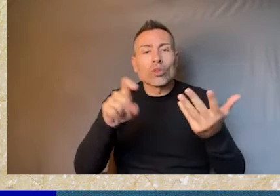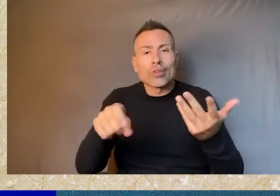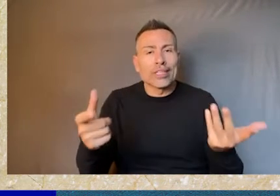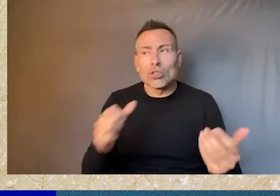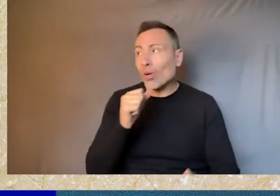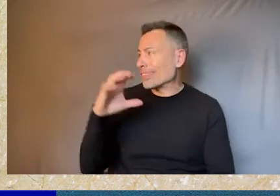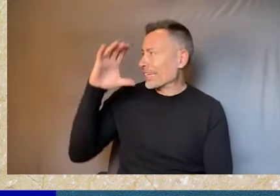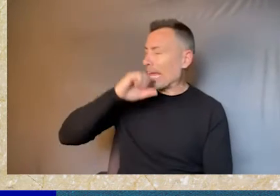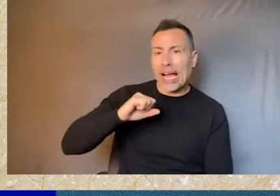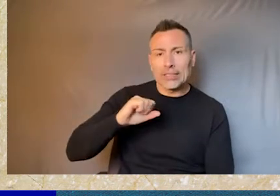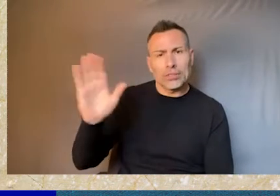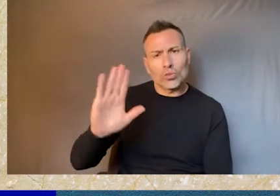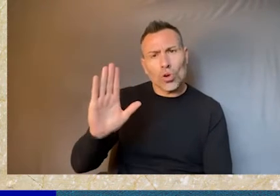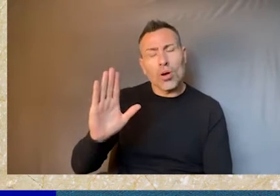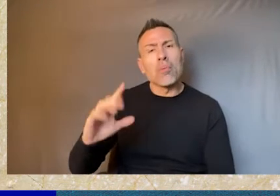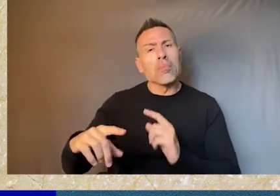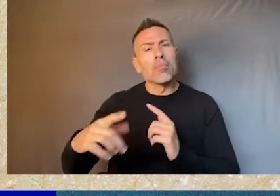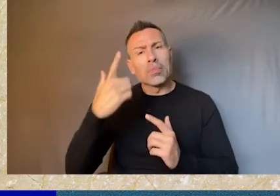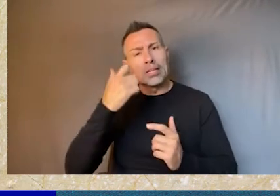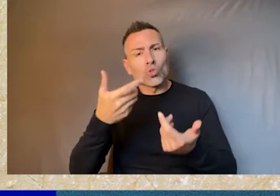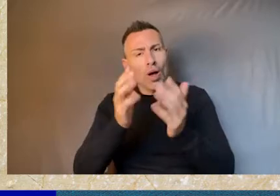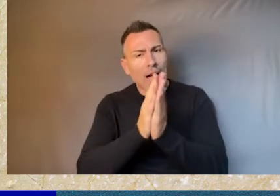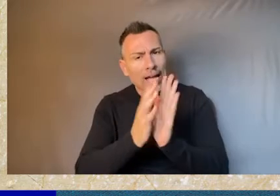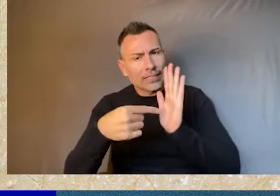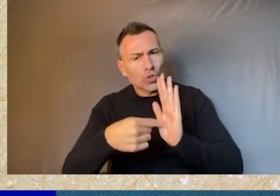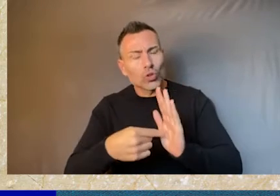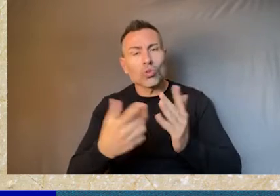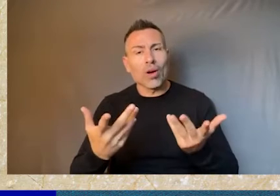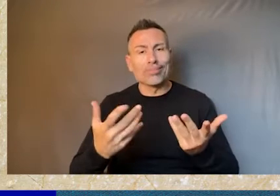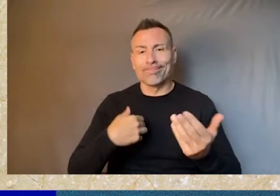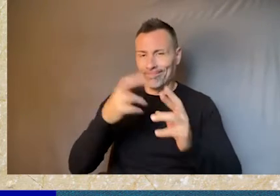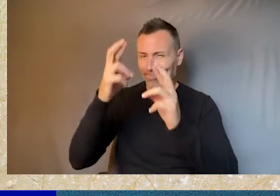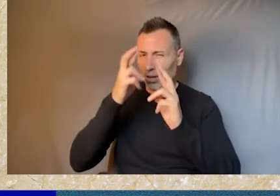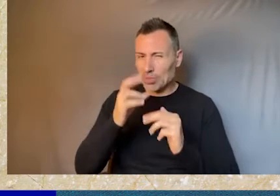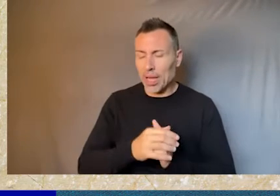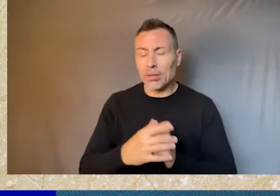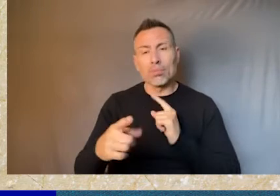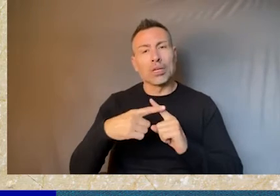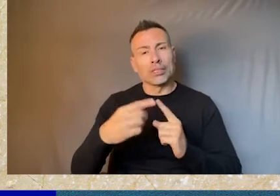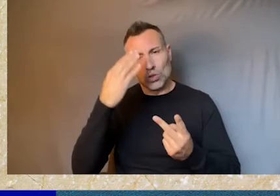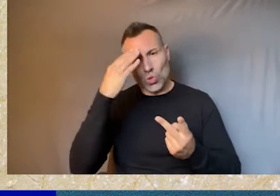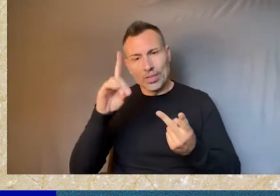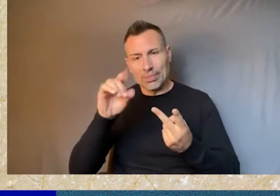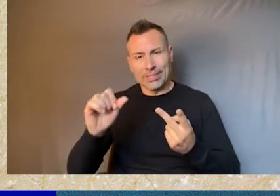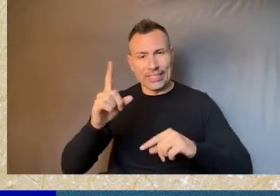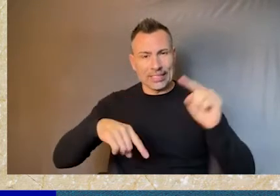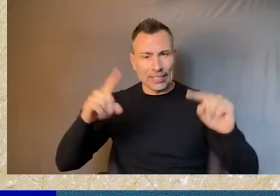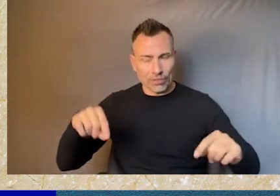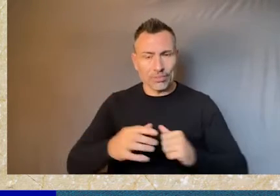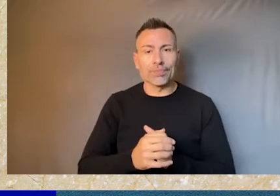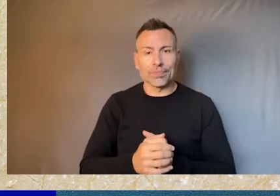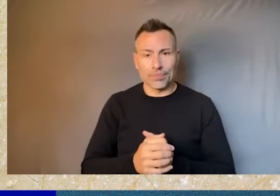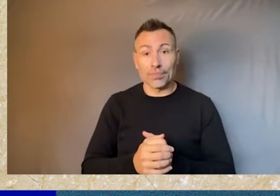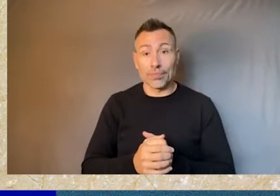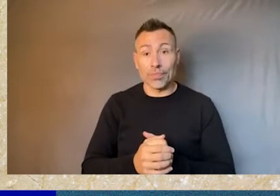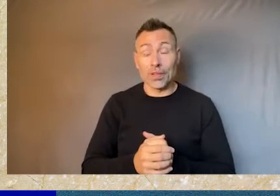with being respectful to the person, but showing the person with a disability that you understand disability. As I said, you always,